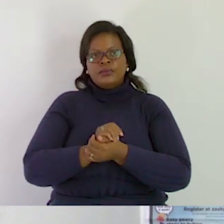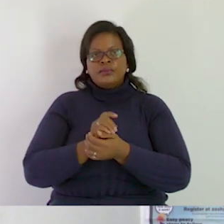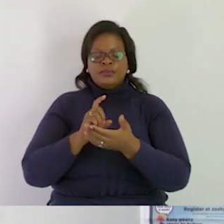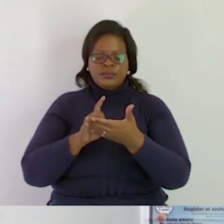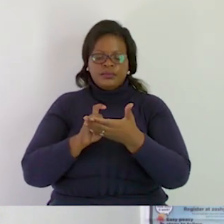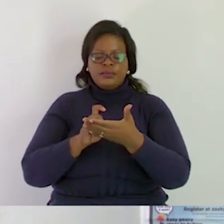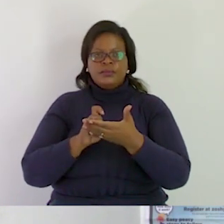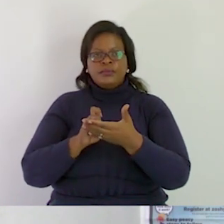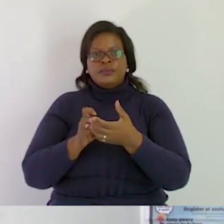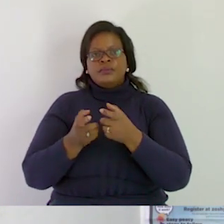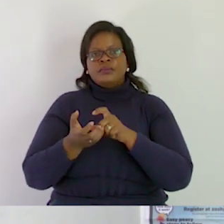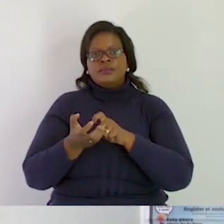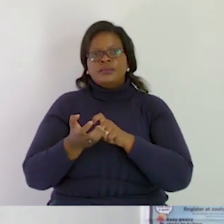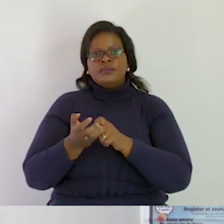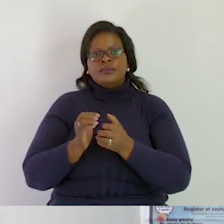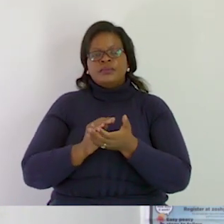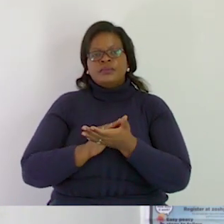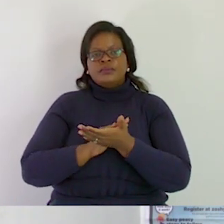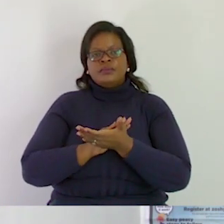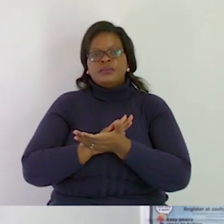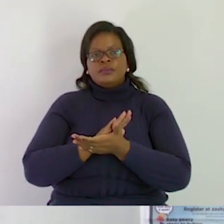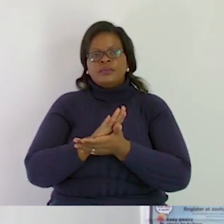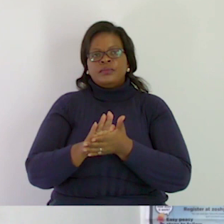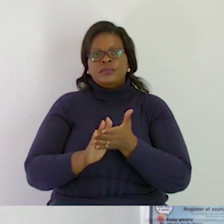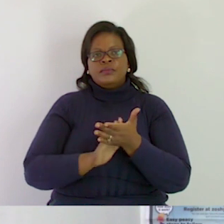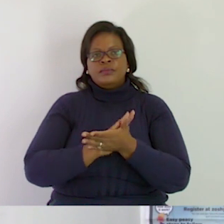Remember, sanitize your hands.